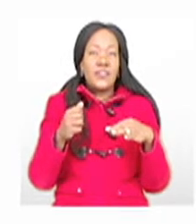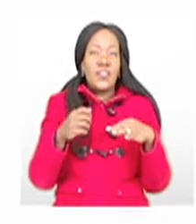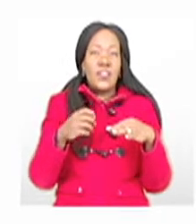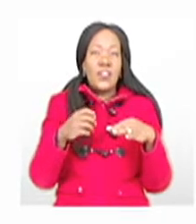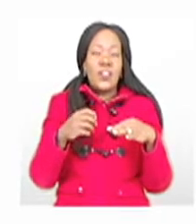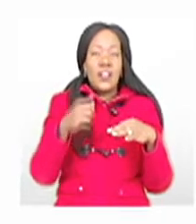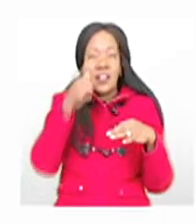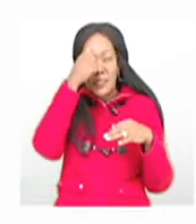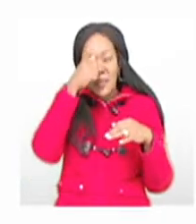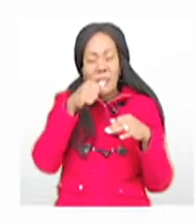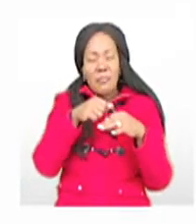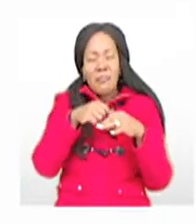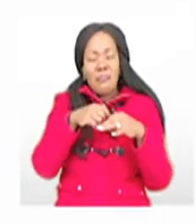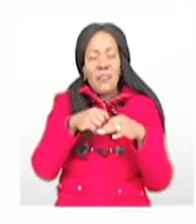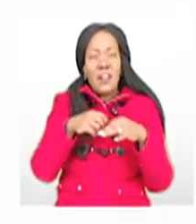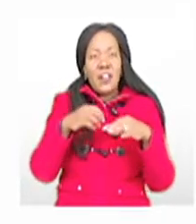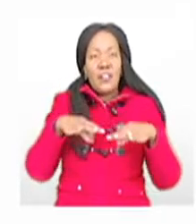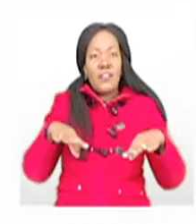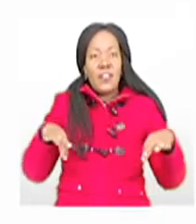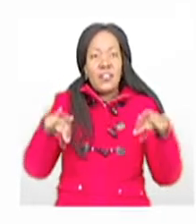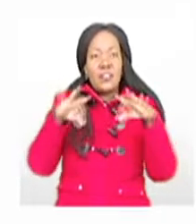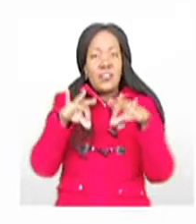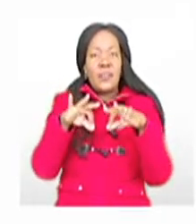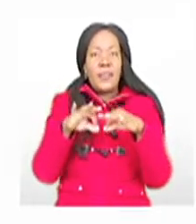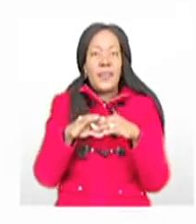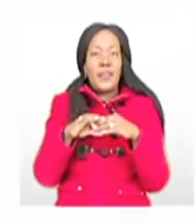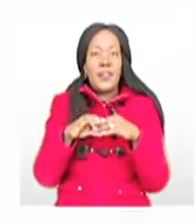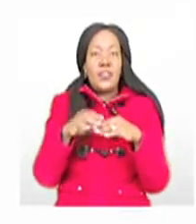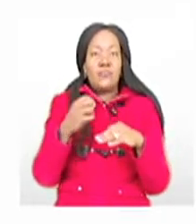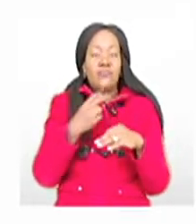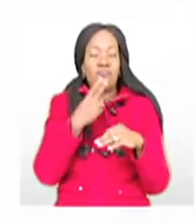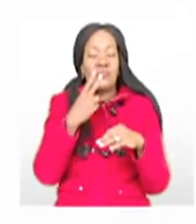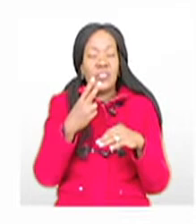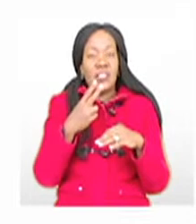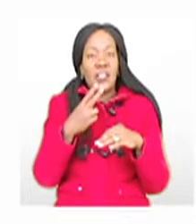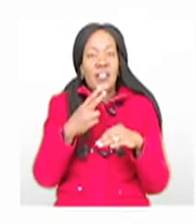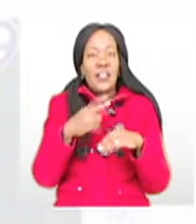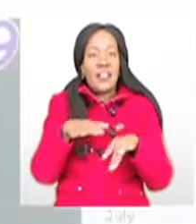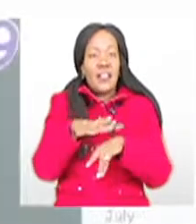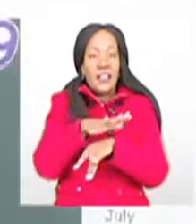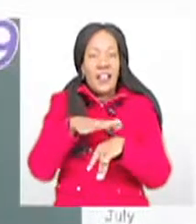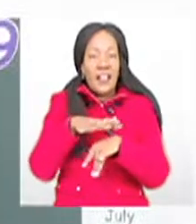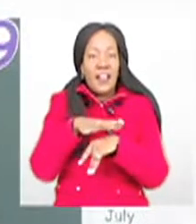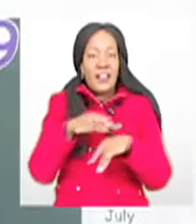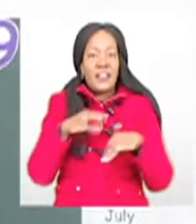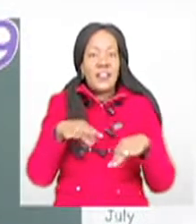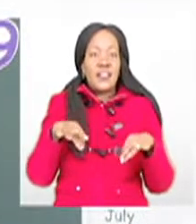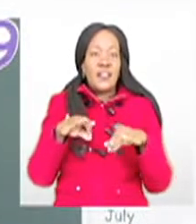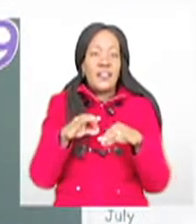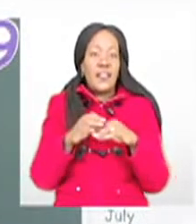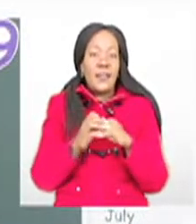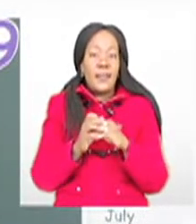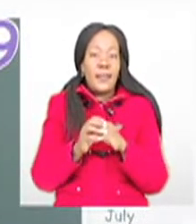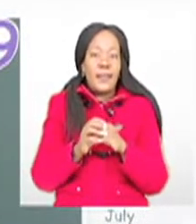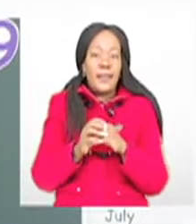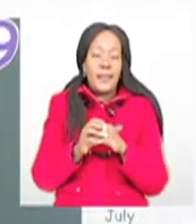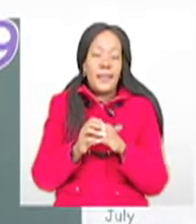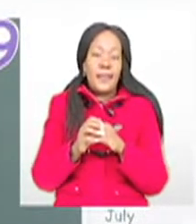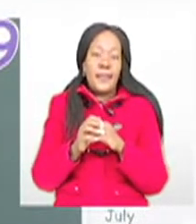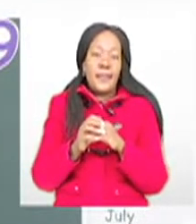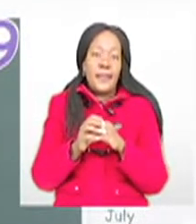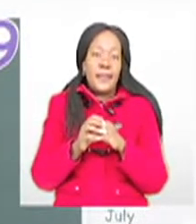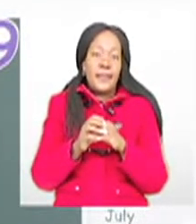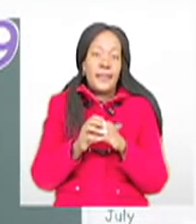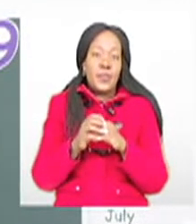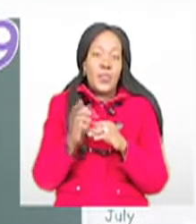farm. Let's look at the animals on the farm back a little bit more. Let's get back to the farm.